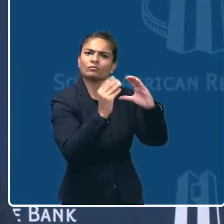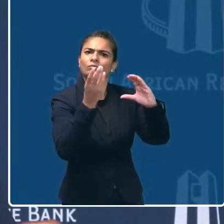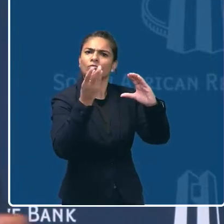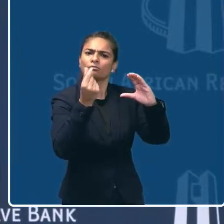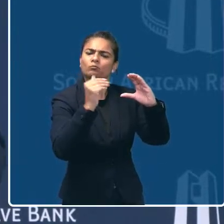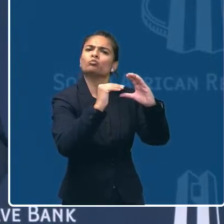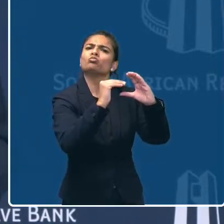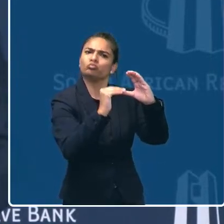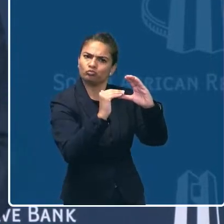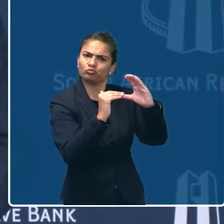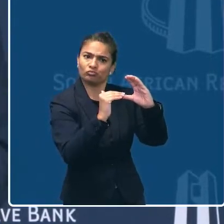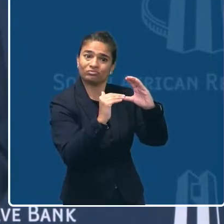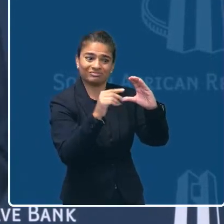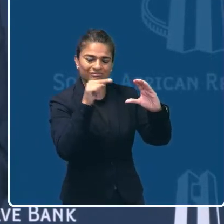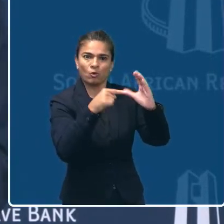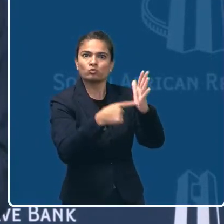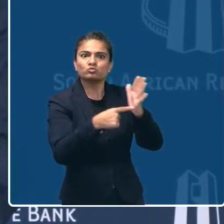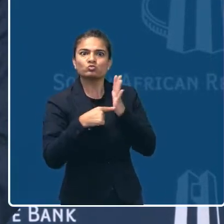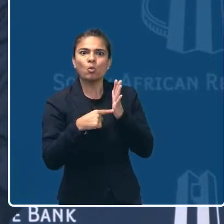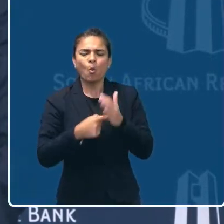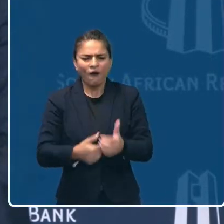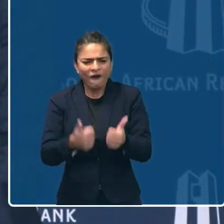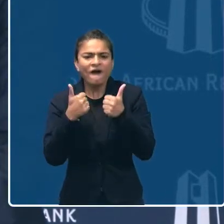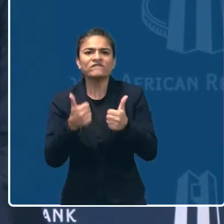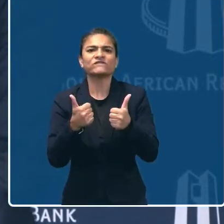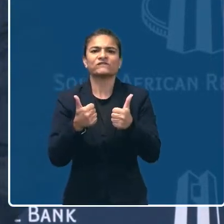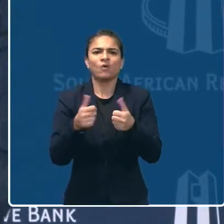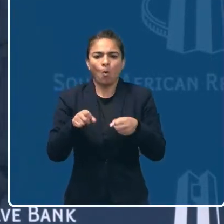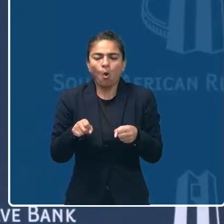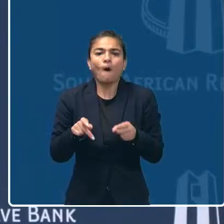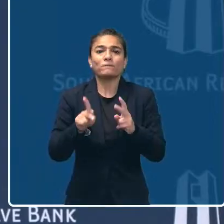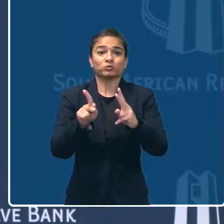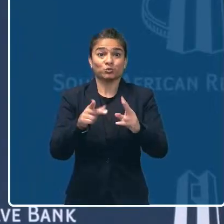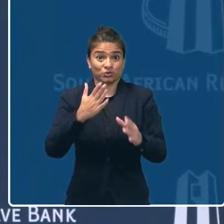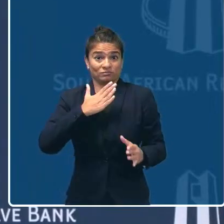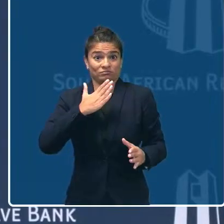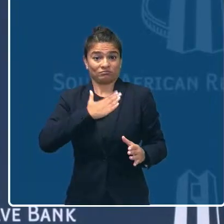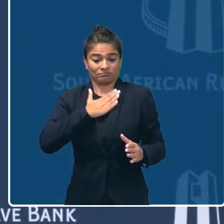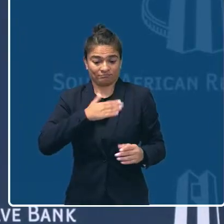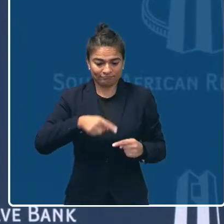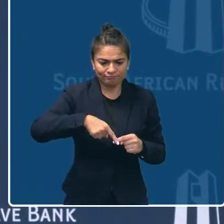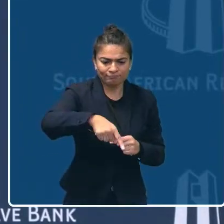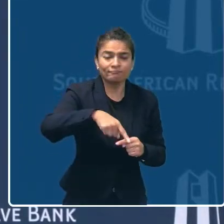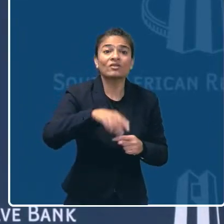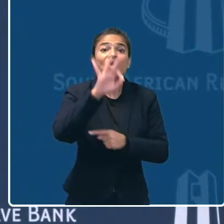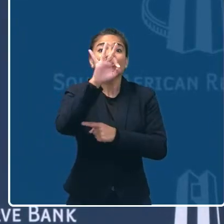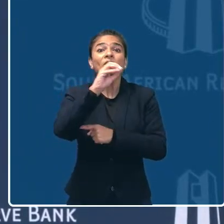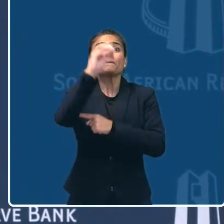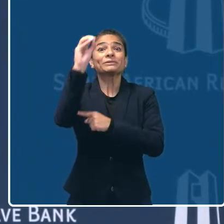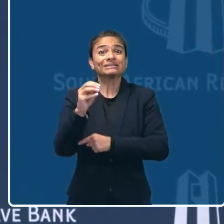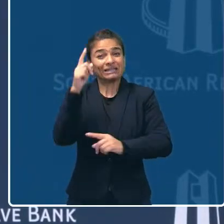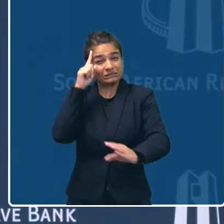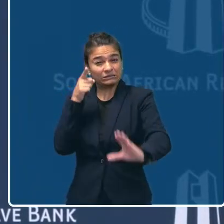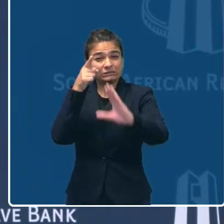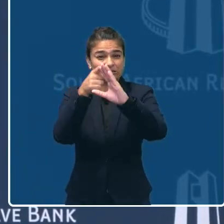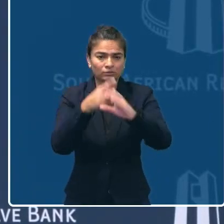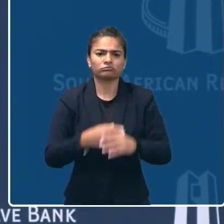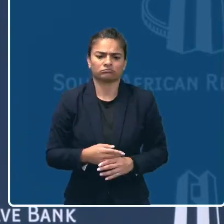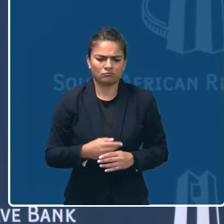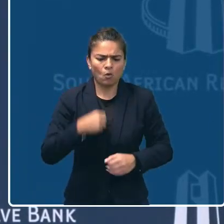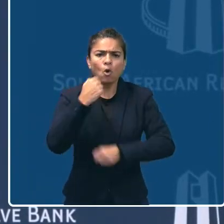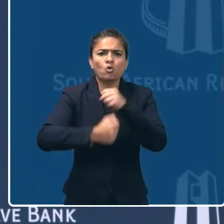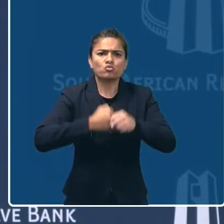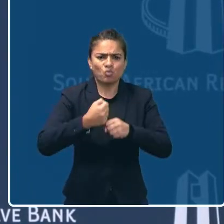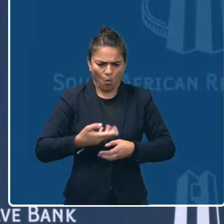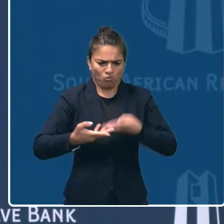This scenario illustrates that opportunity. For a 3% objective, our quarterly